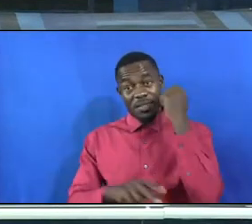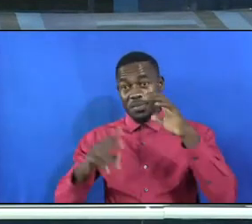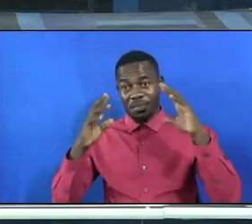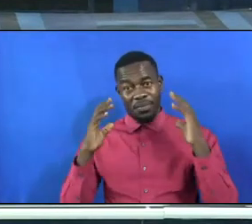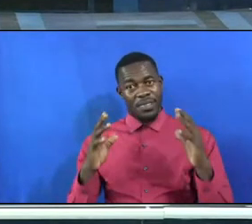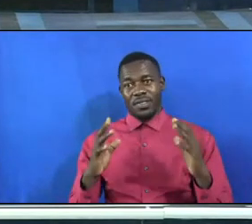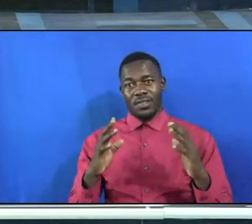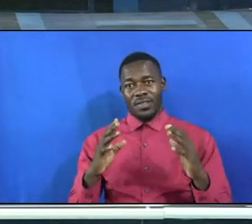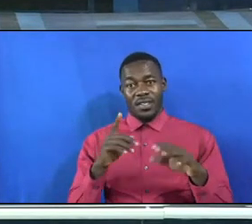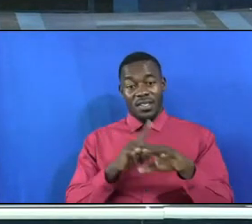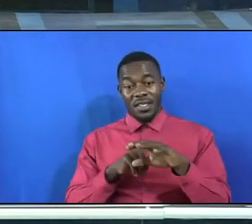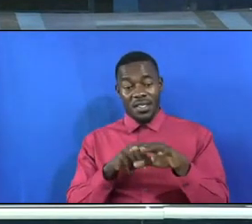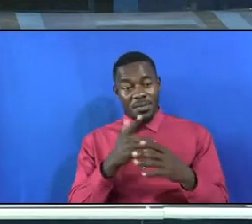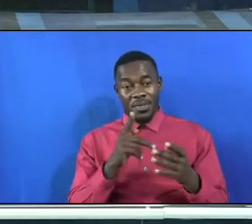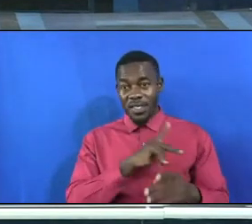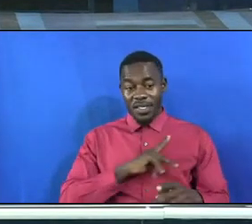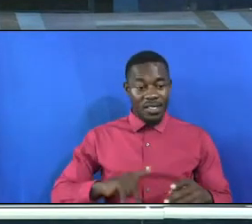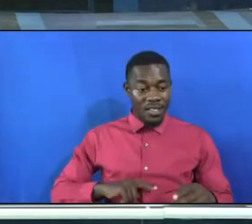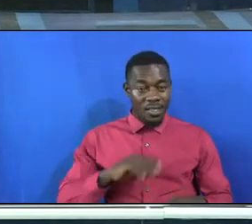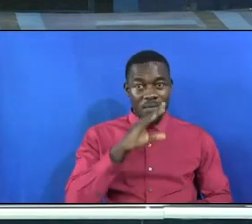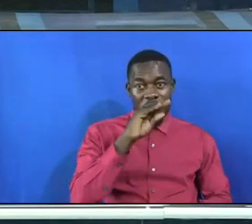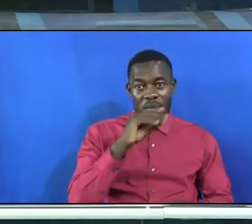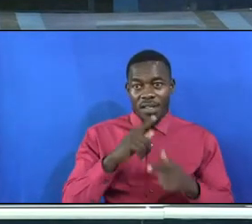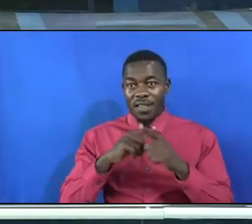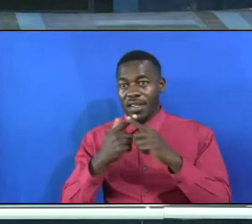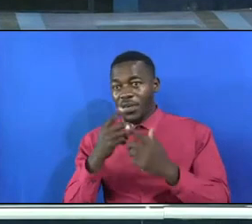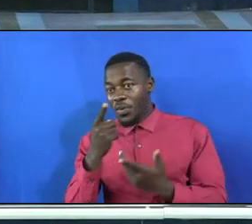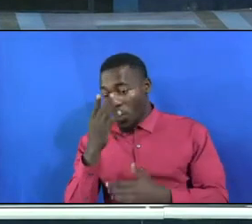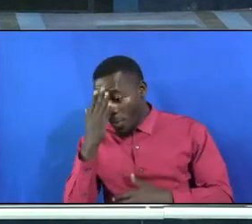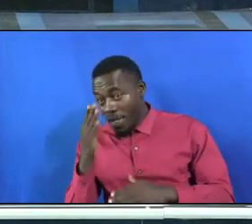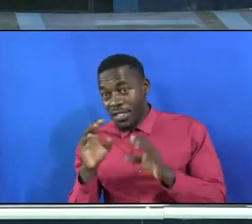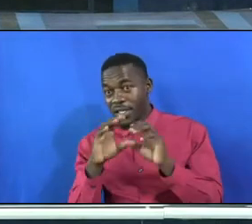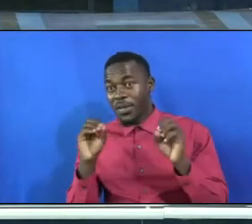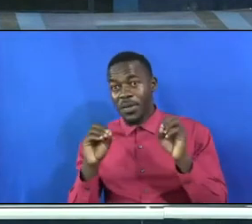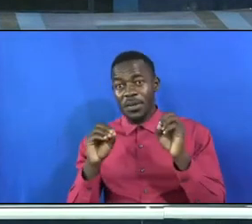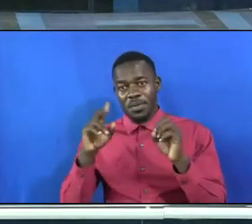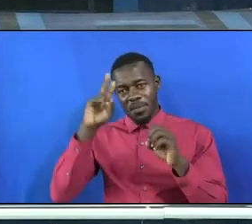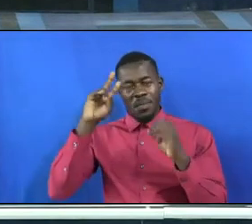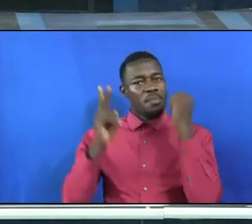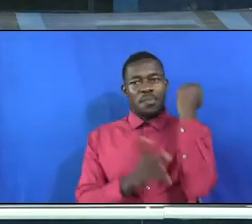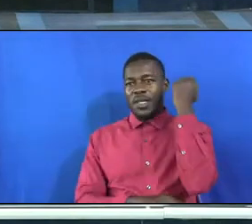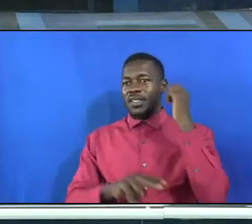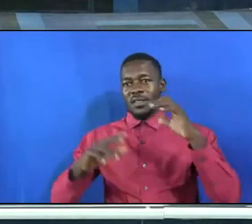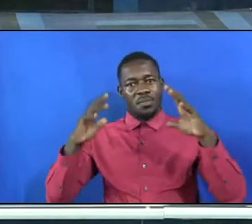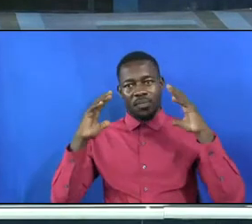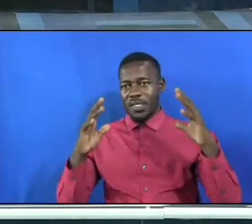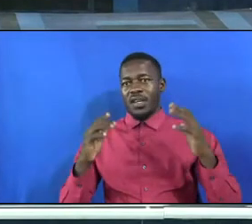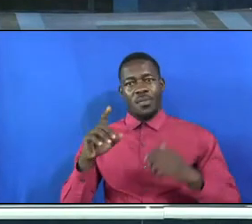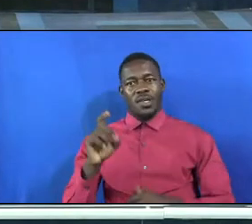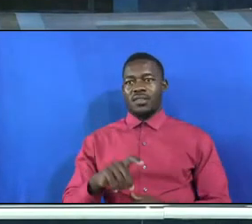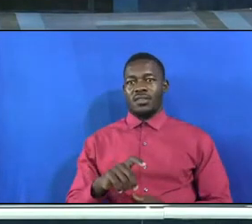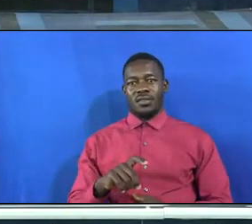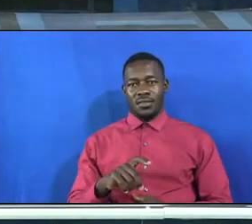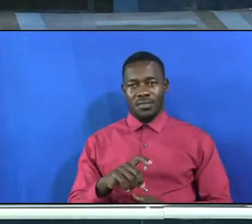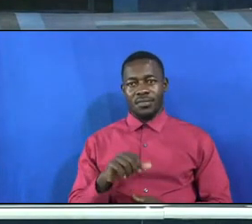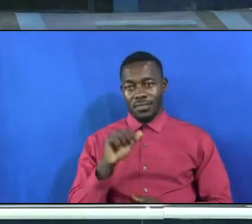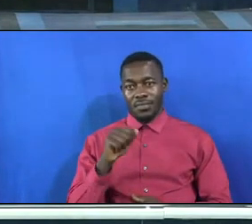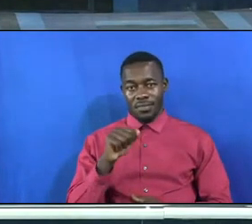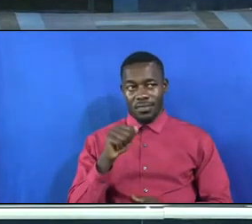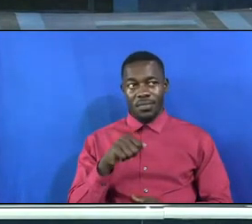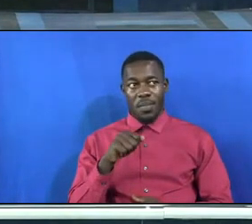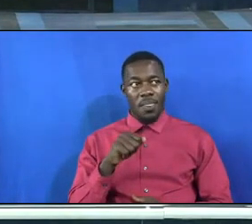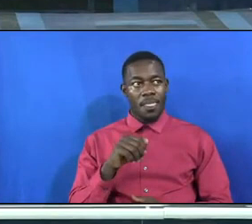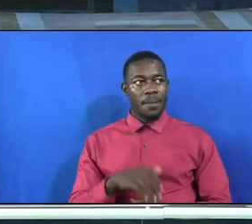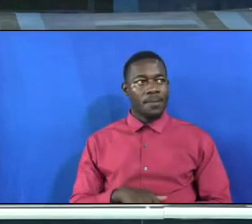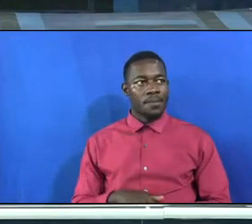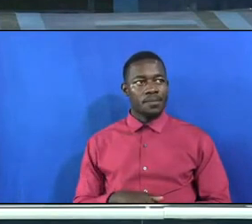For those who have worked with some communities, you can attest that there are some communities that taking a life doesn't take a lot of effort. It's